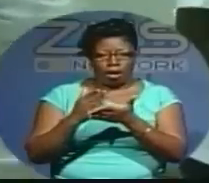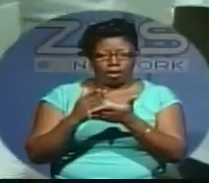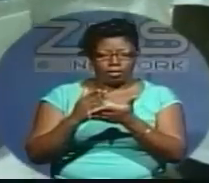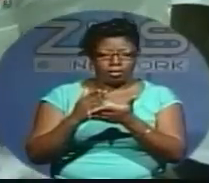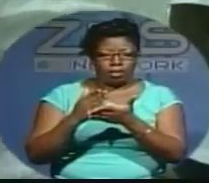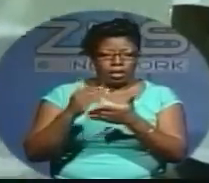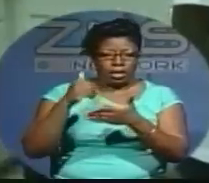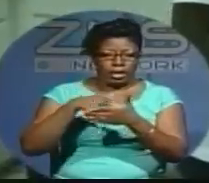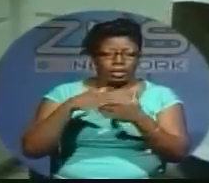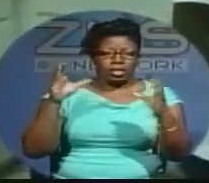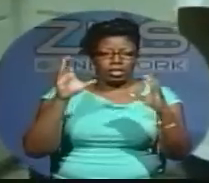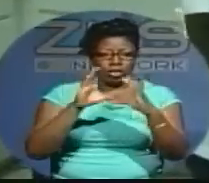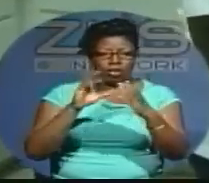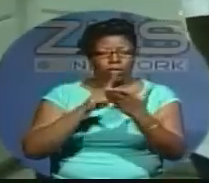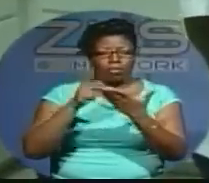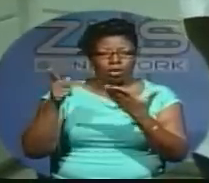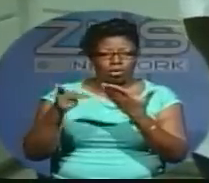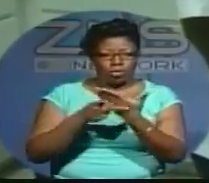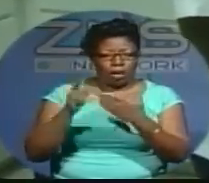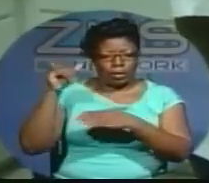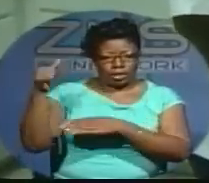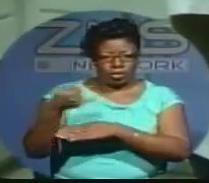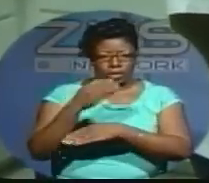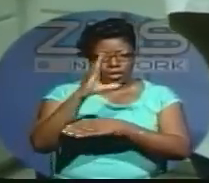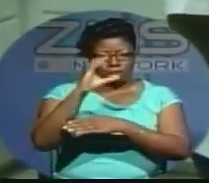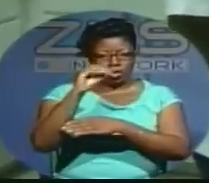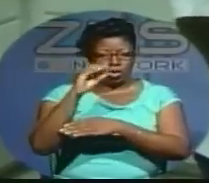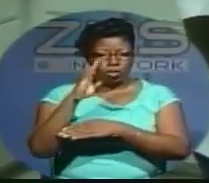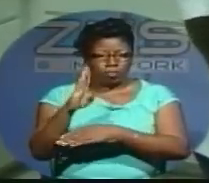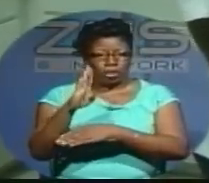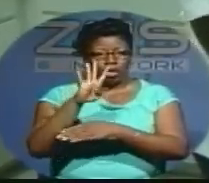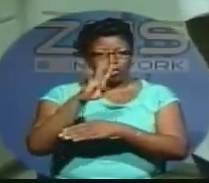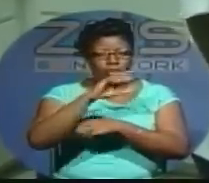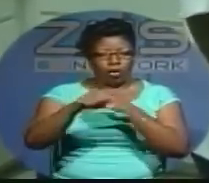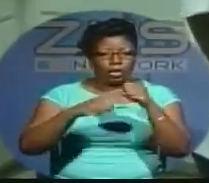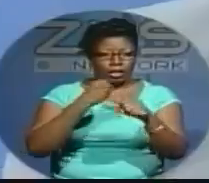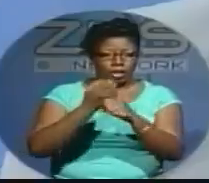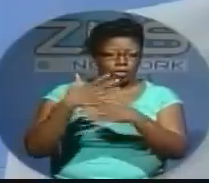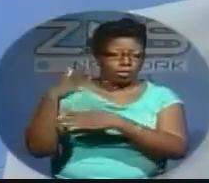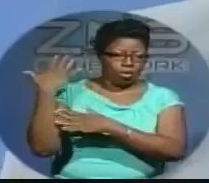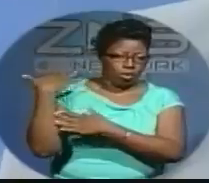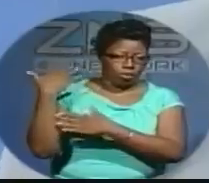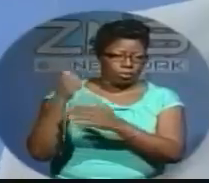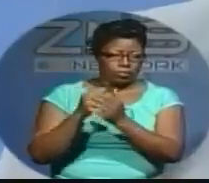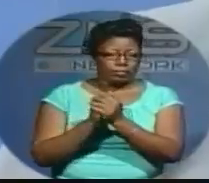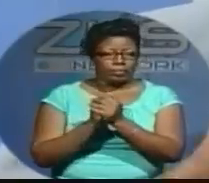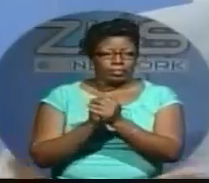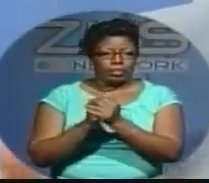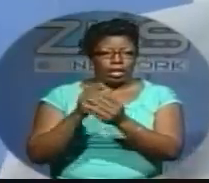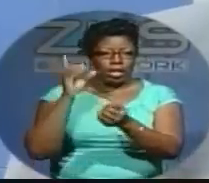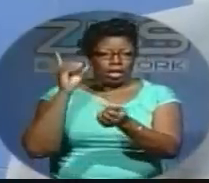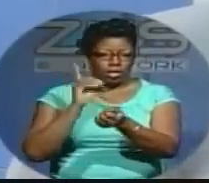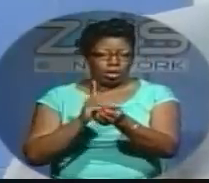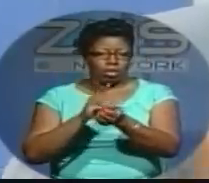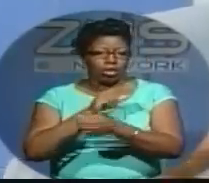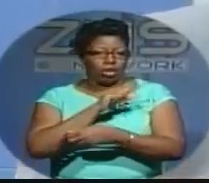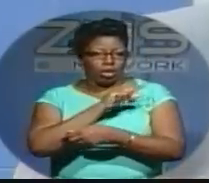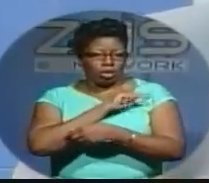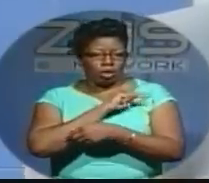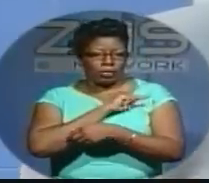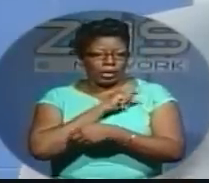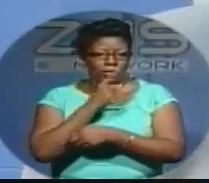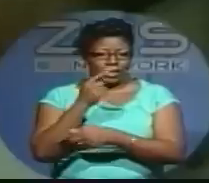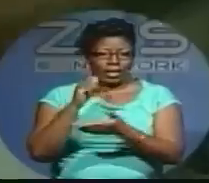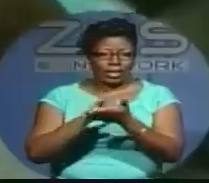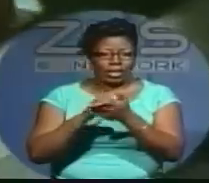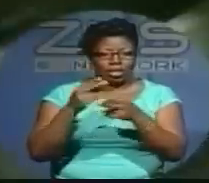revolutionary certification program introduced at the College of the Bahamas 4 years ago. Health Minister Dr. Perry Gomez says while there is no